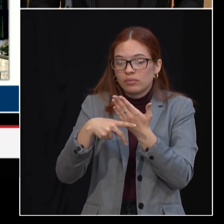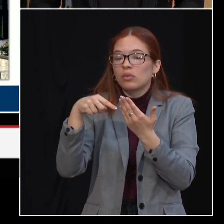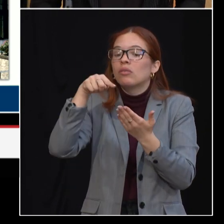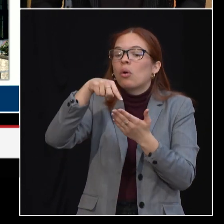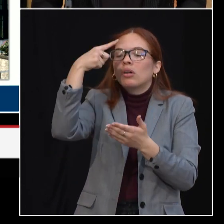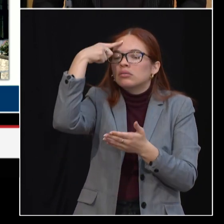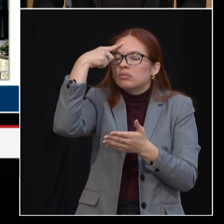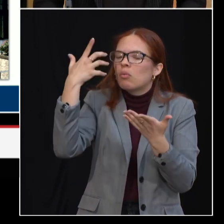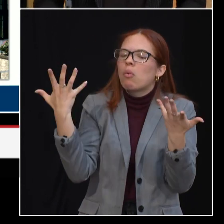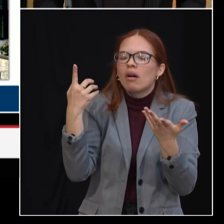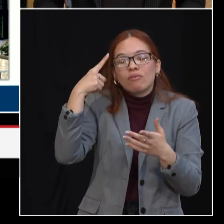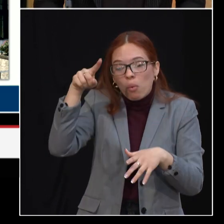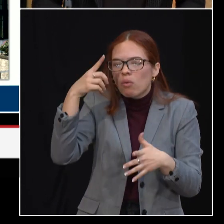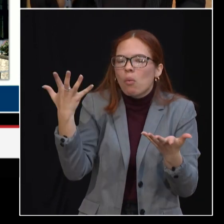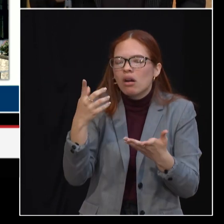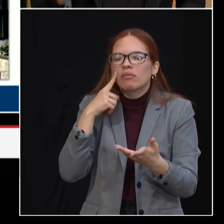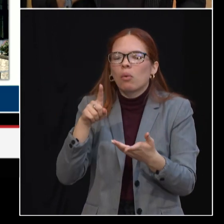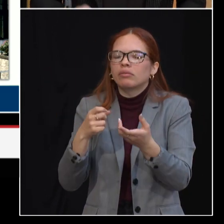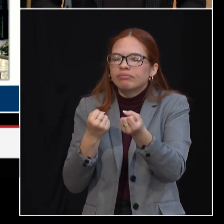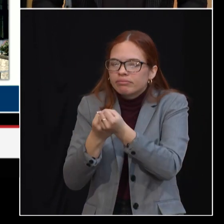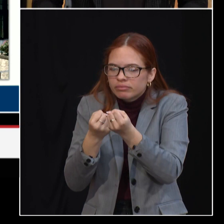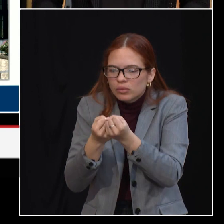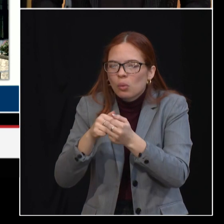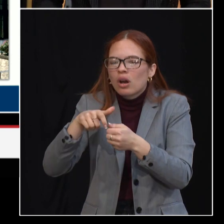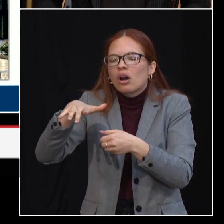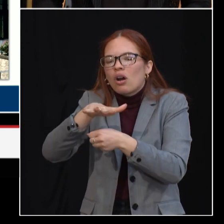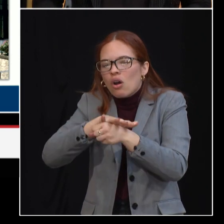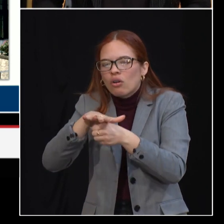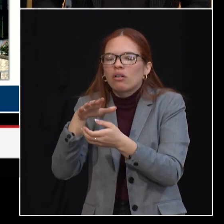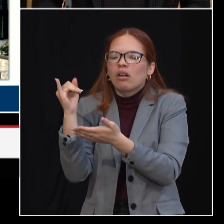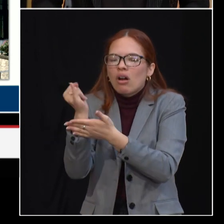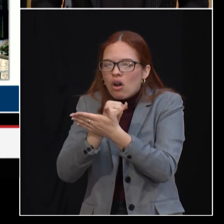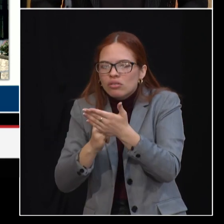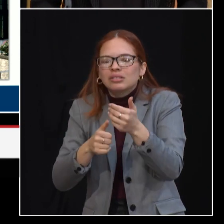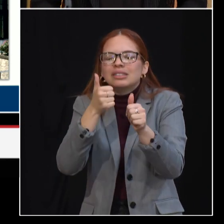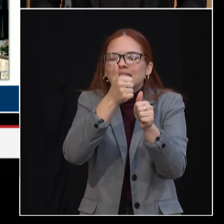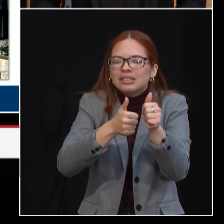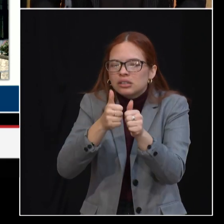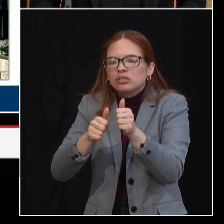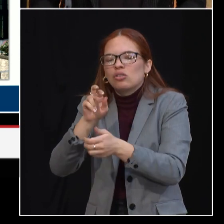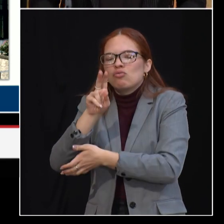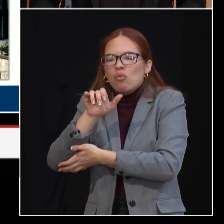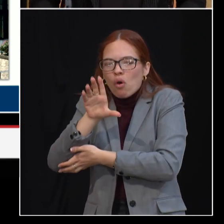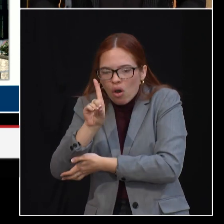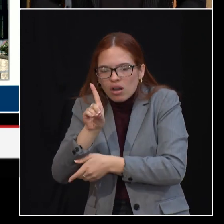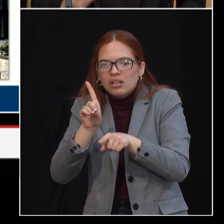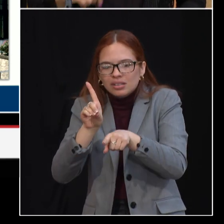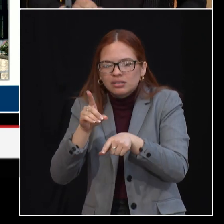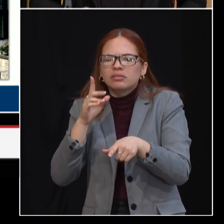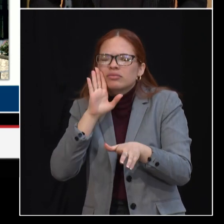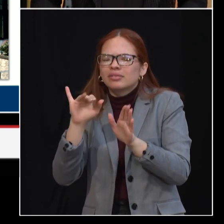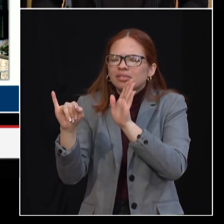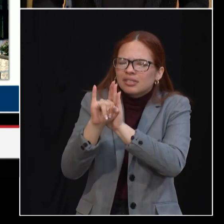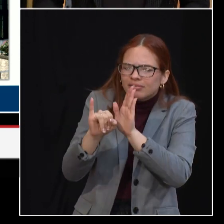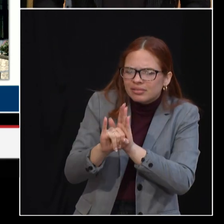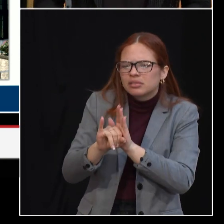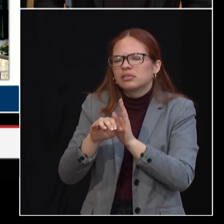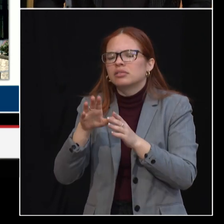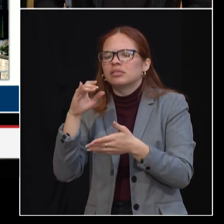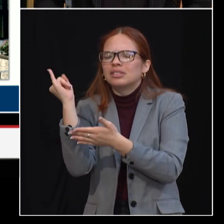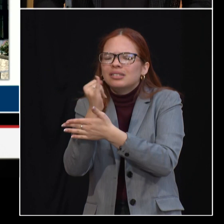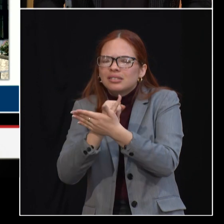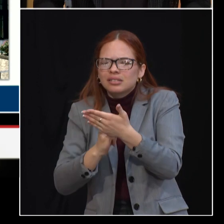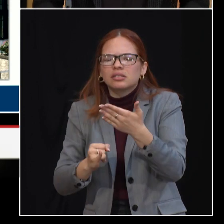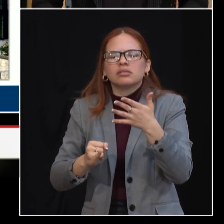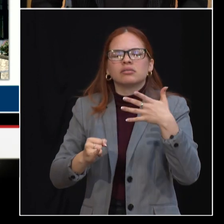and local artists who in each of these wards who will be able to identify design commemorative